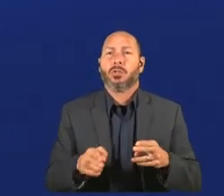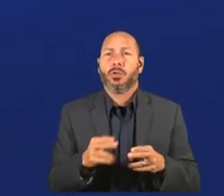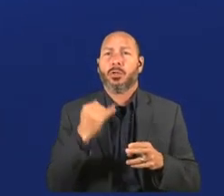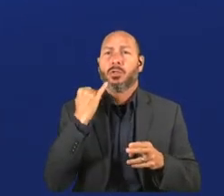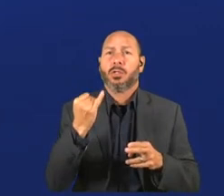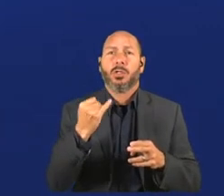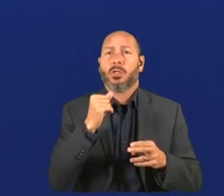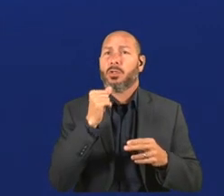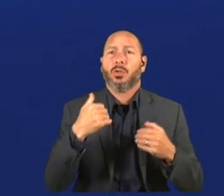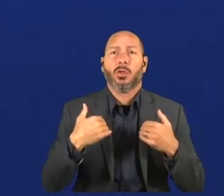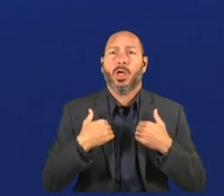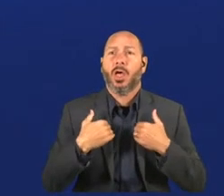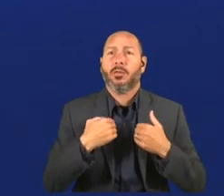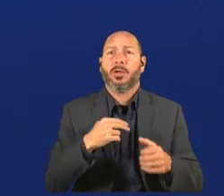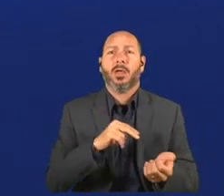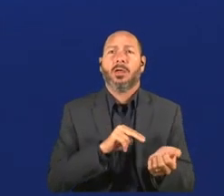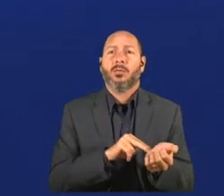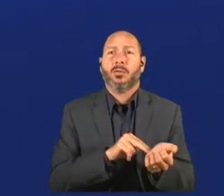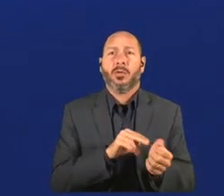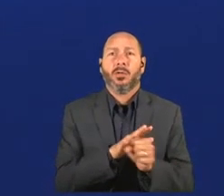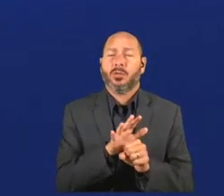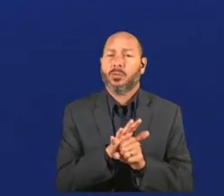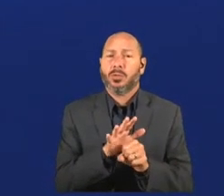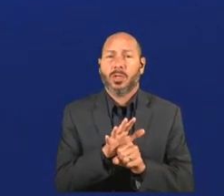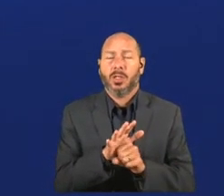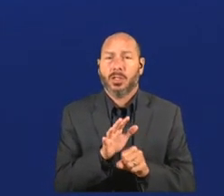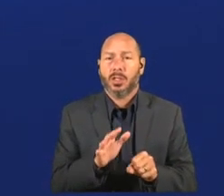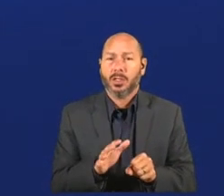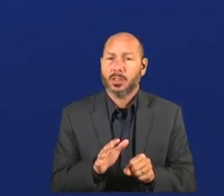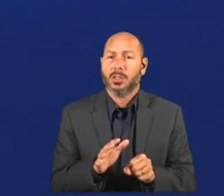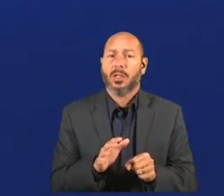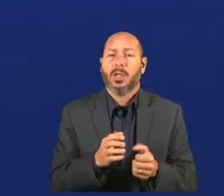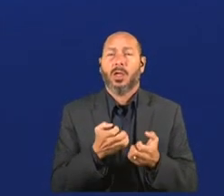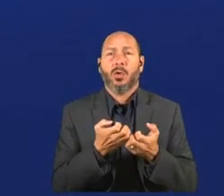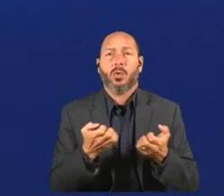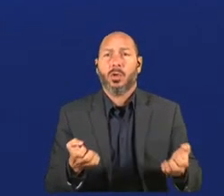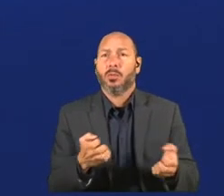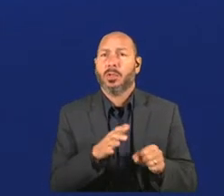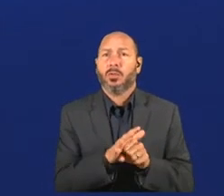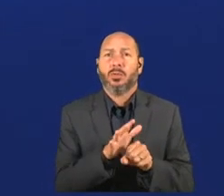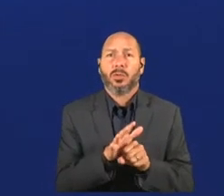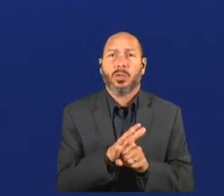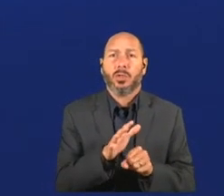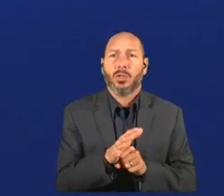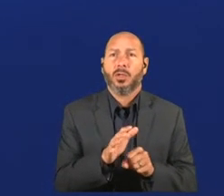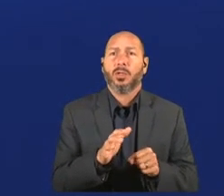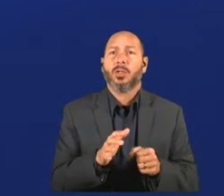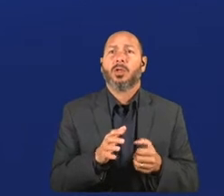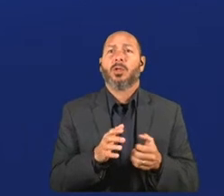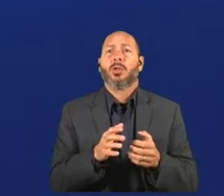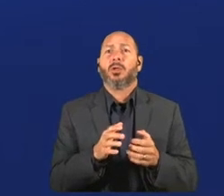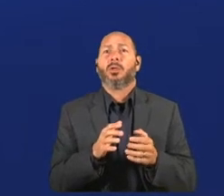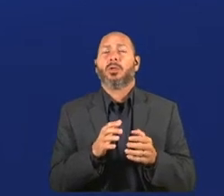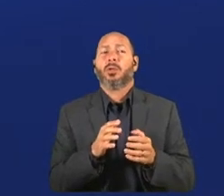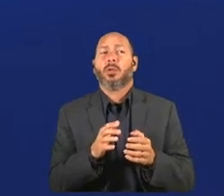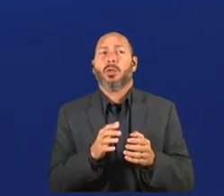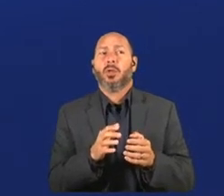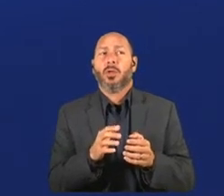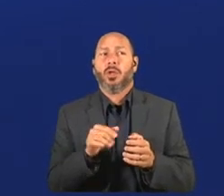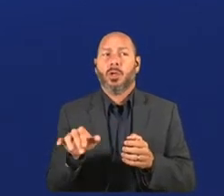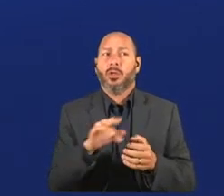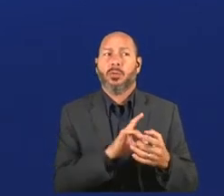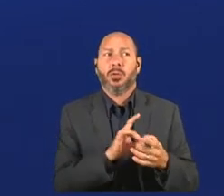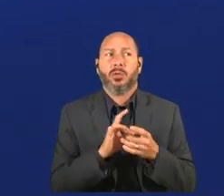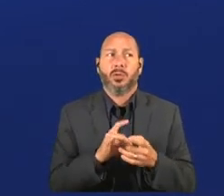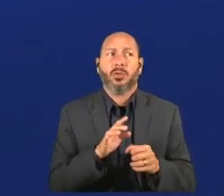have enough nurses, if we do not have enough equipment, if we do not have enough allied health professionals,